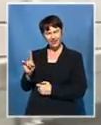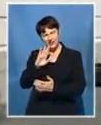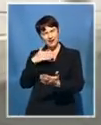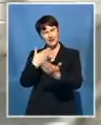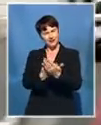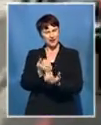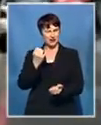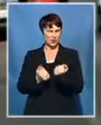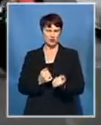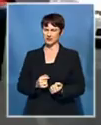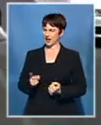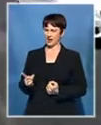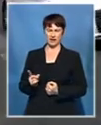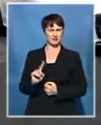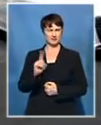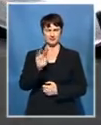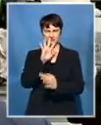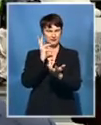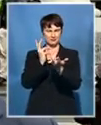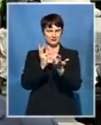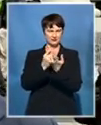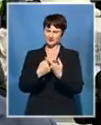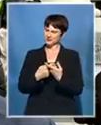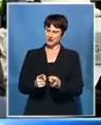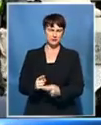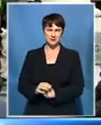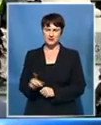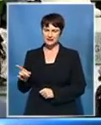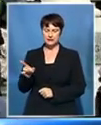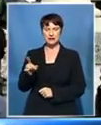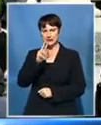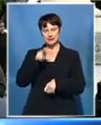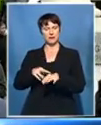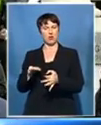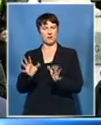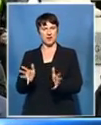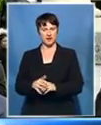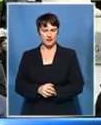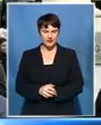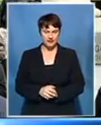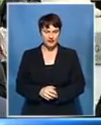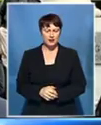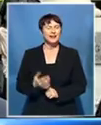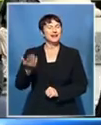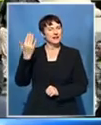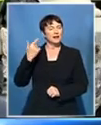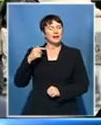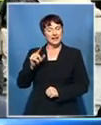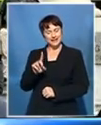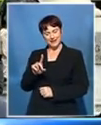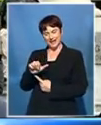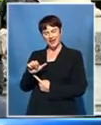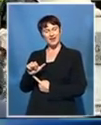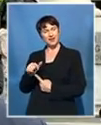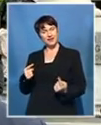and irrelevant political publicity stunt. Our position has been always that DA was not entitled to come to